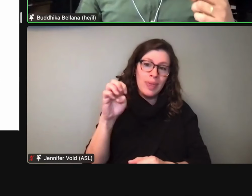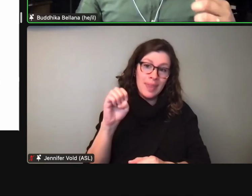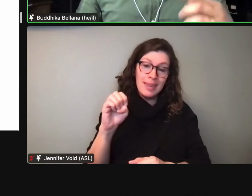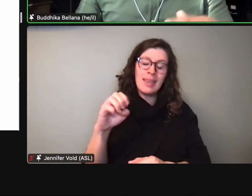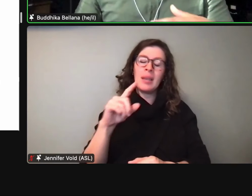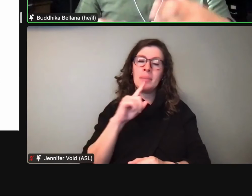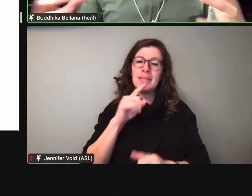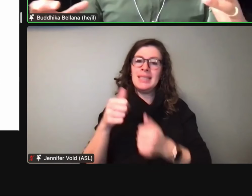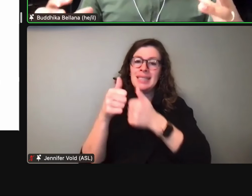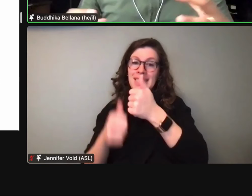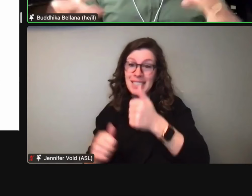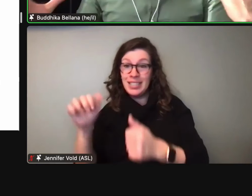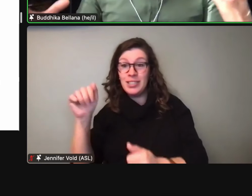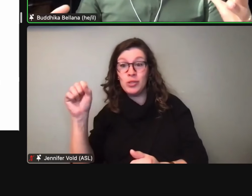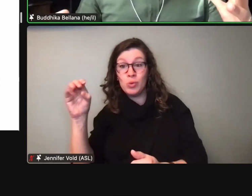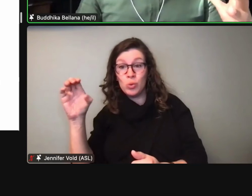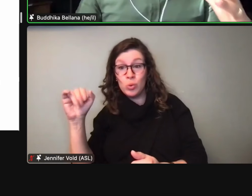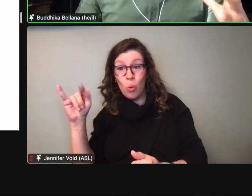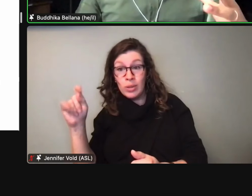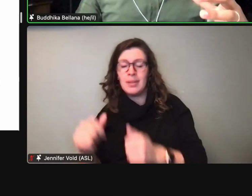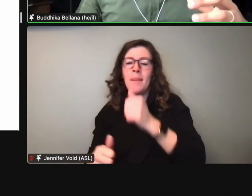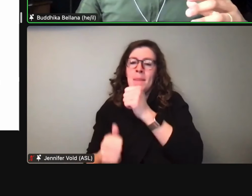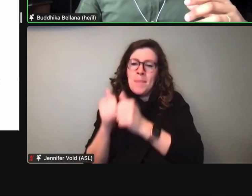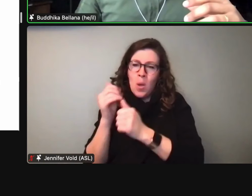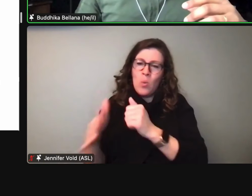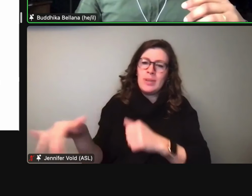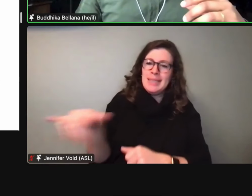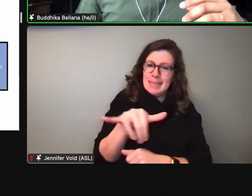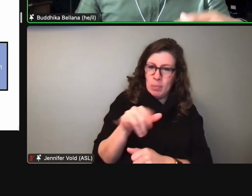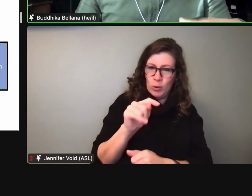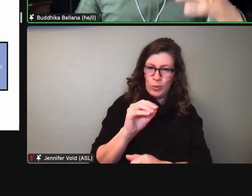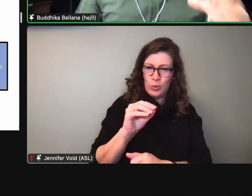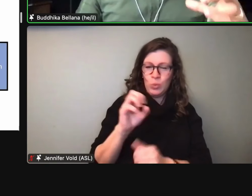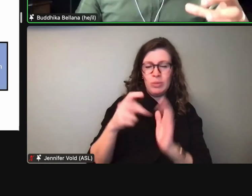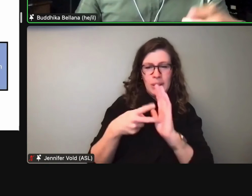each associate most semantically similar to. And if you